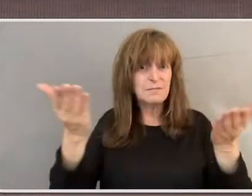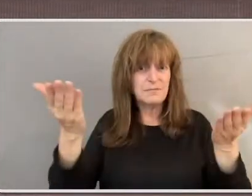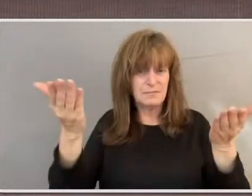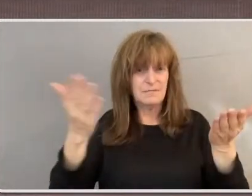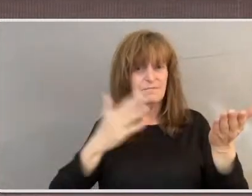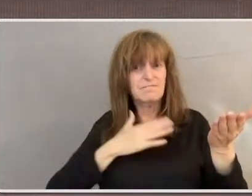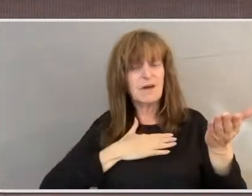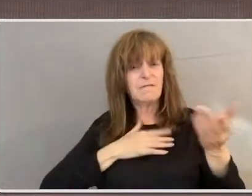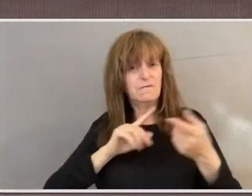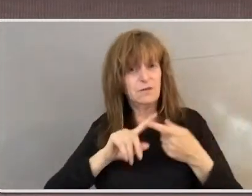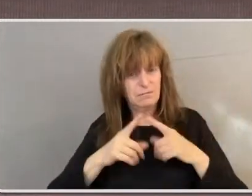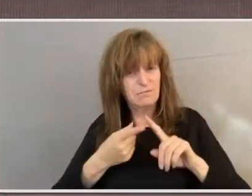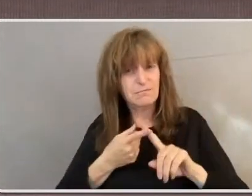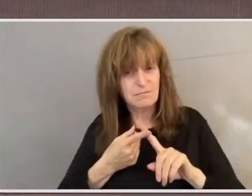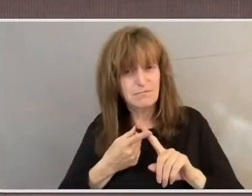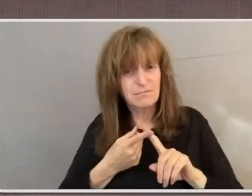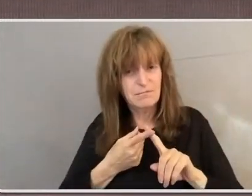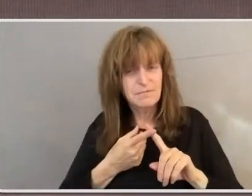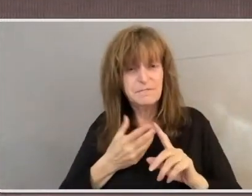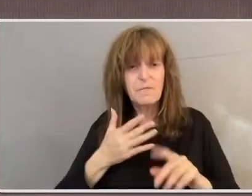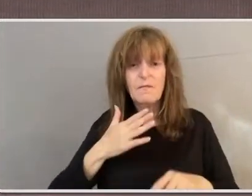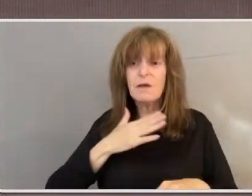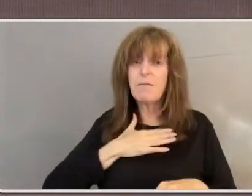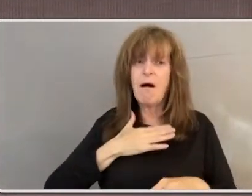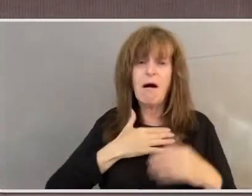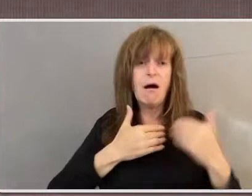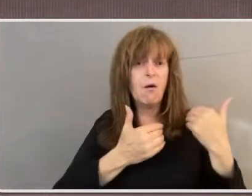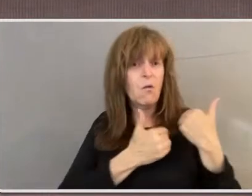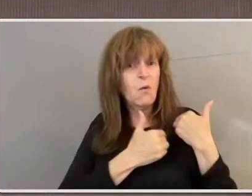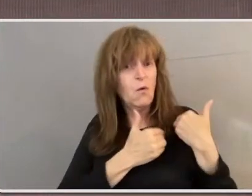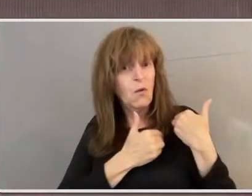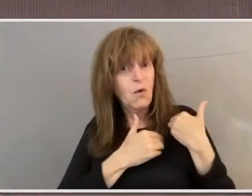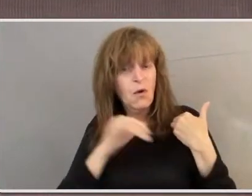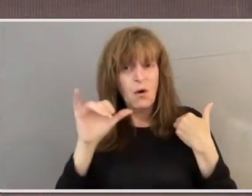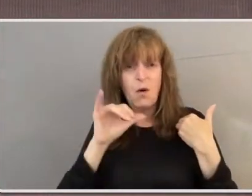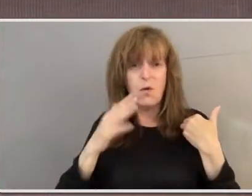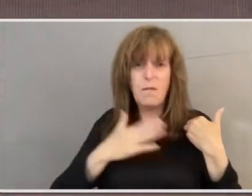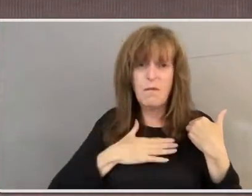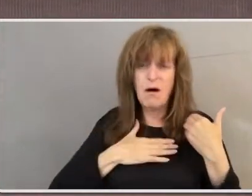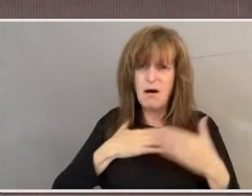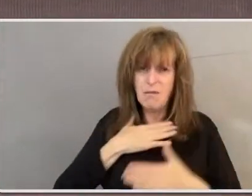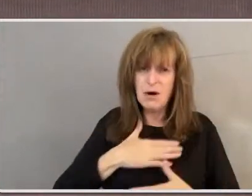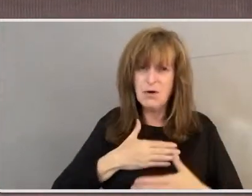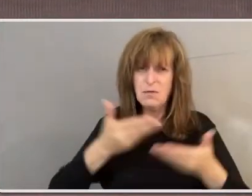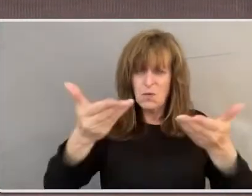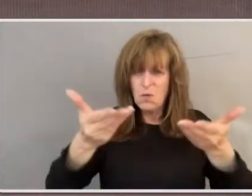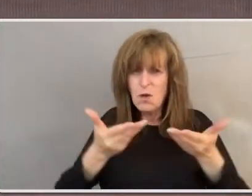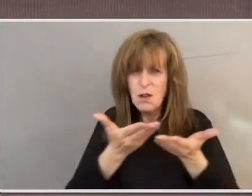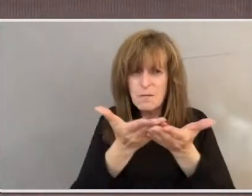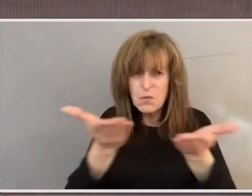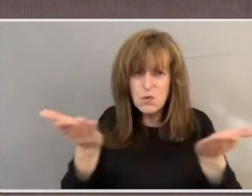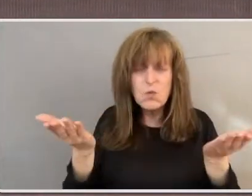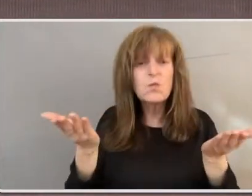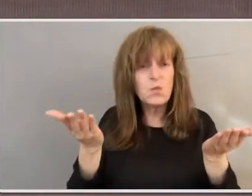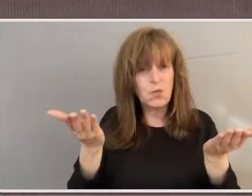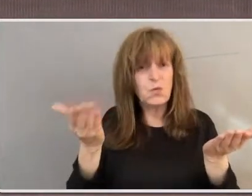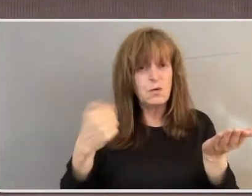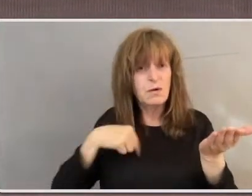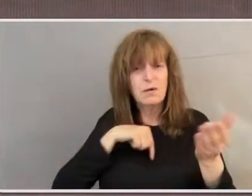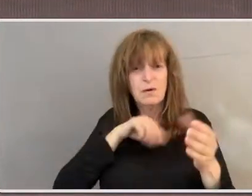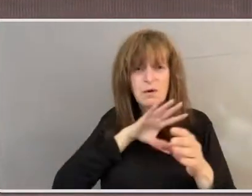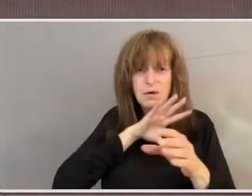of you as we participate in and perpetuate a tradition of great significance to